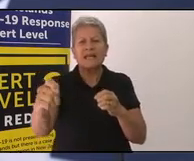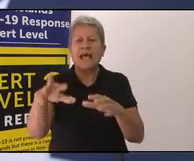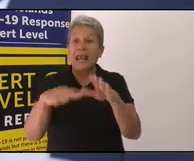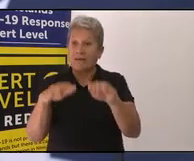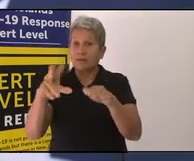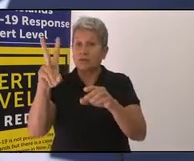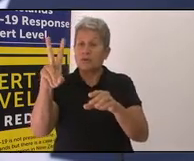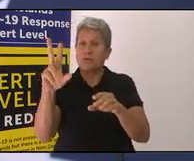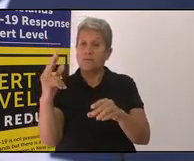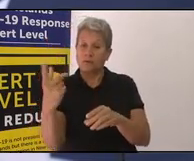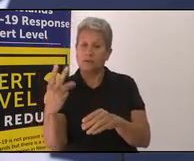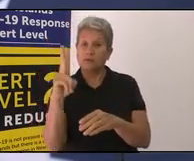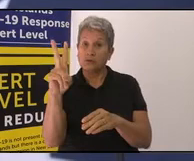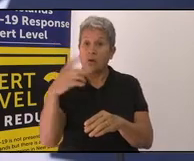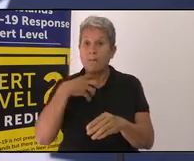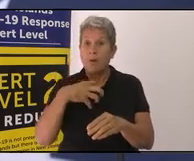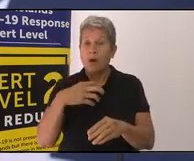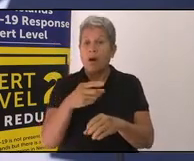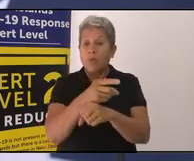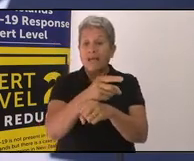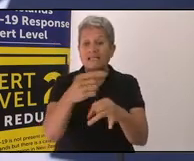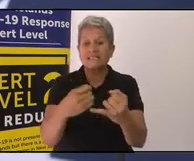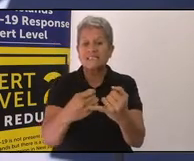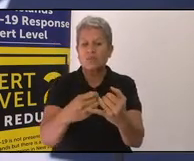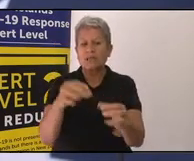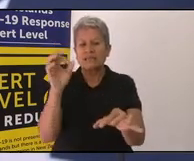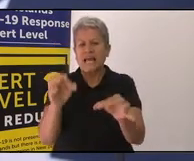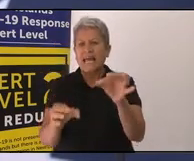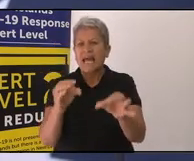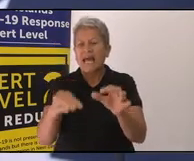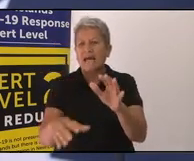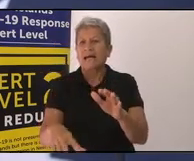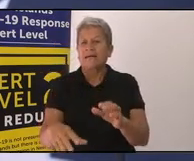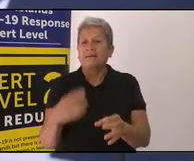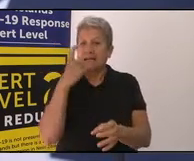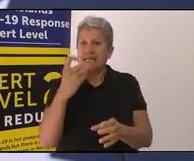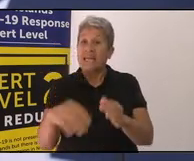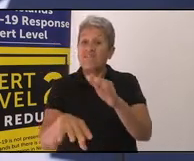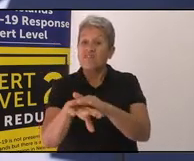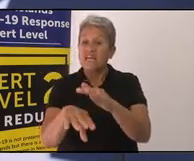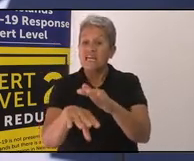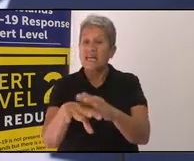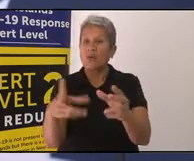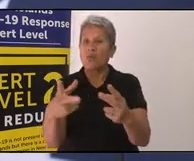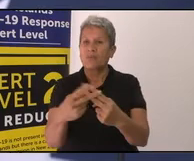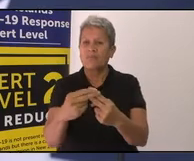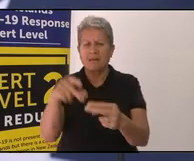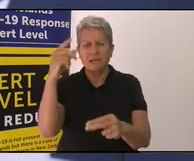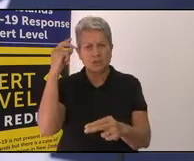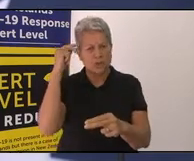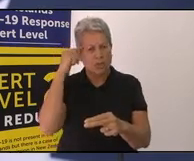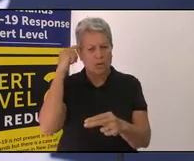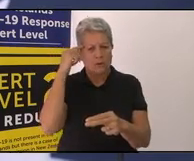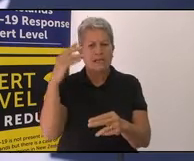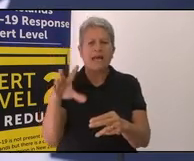made carefully with much thought and on the advice of our health advisors and professionals in Te Maraiora